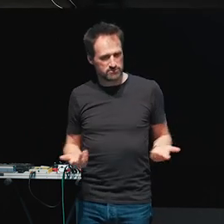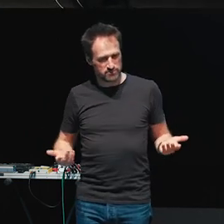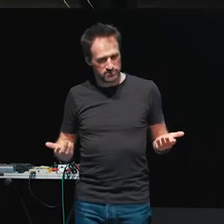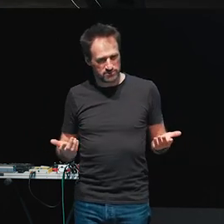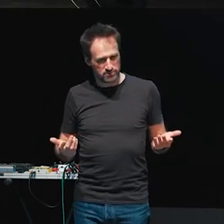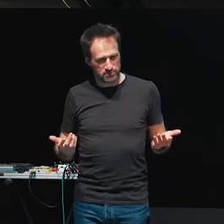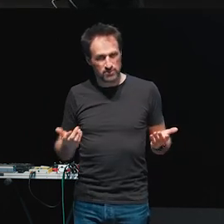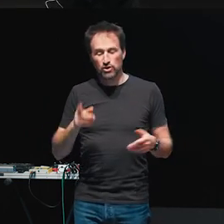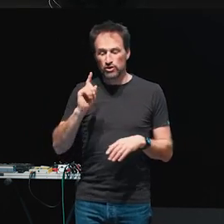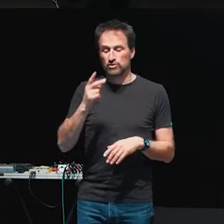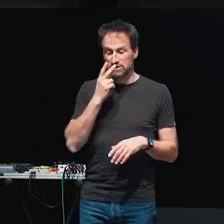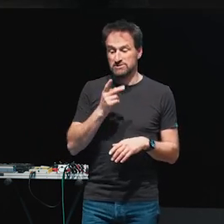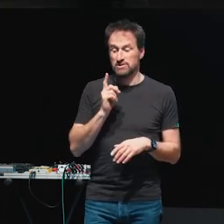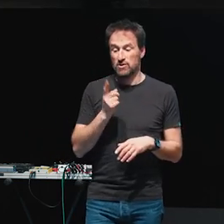requests,